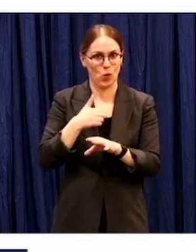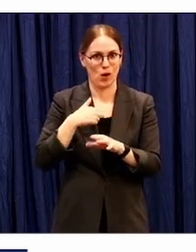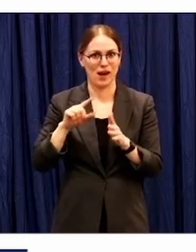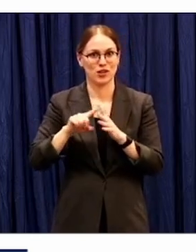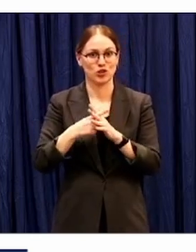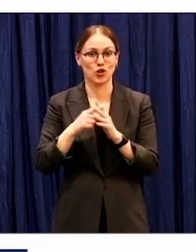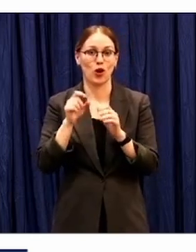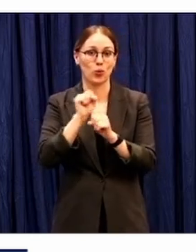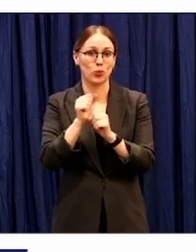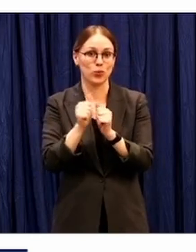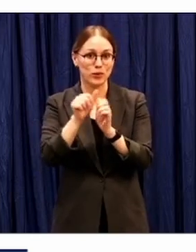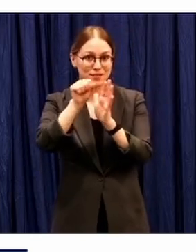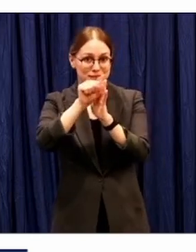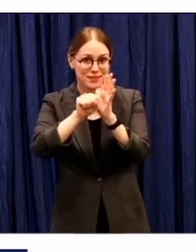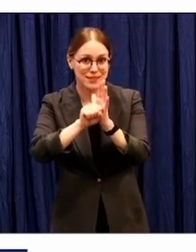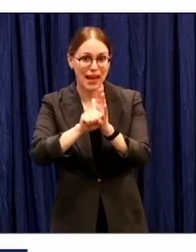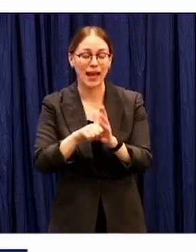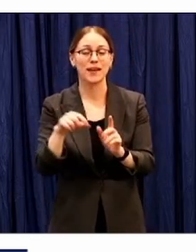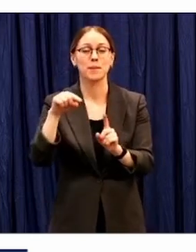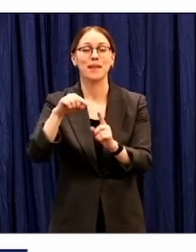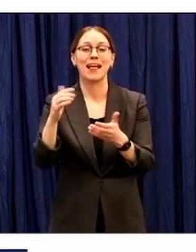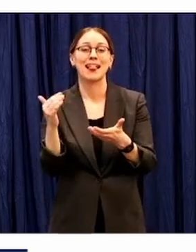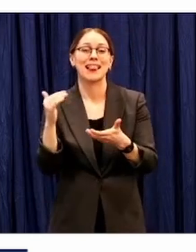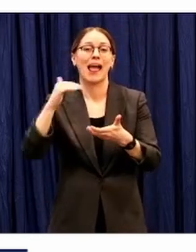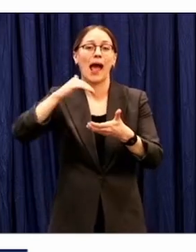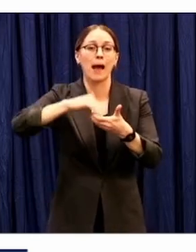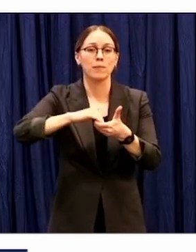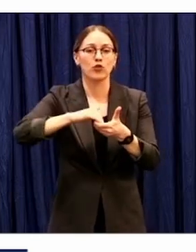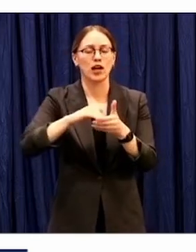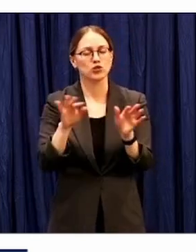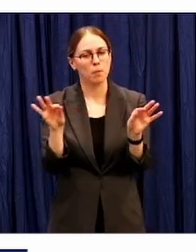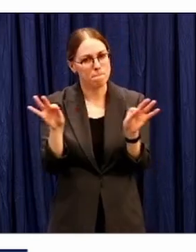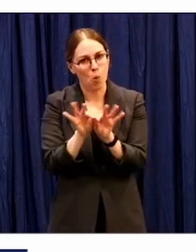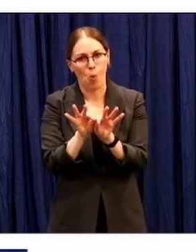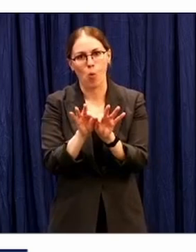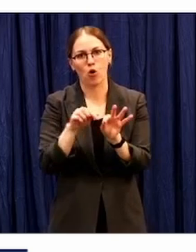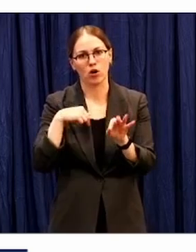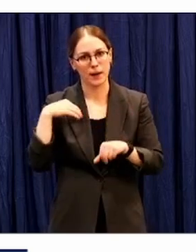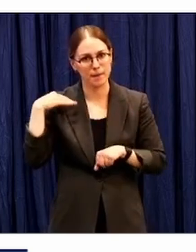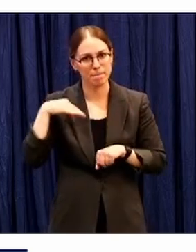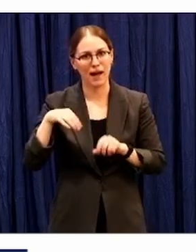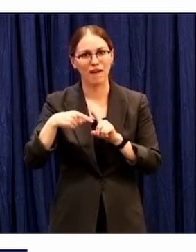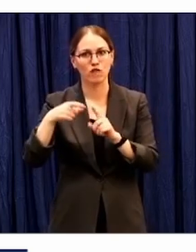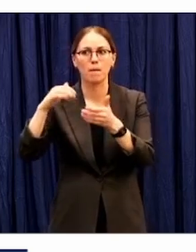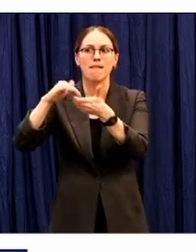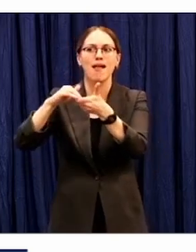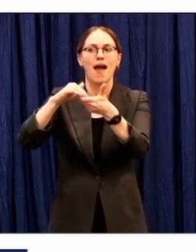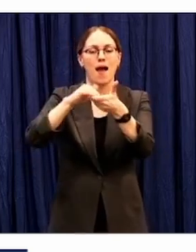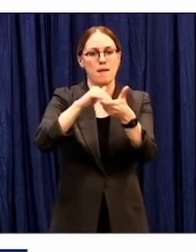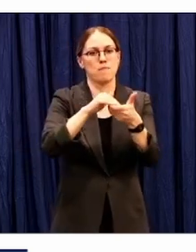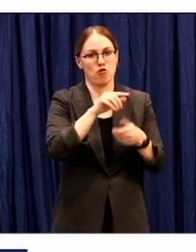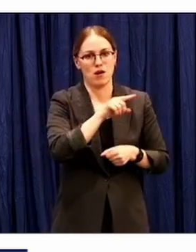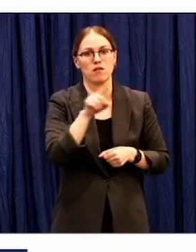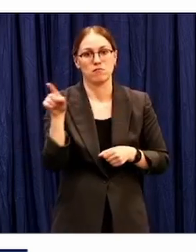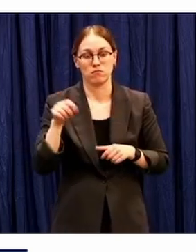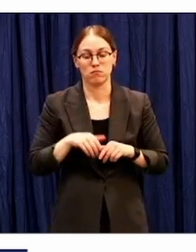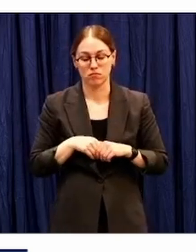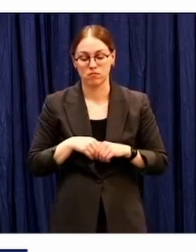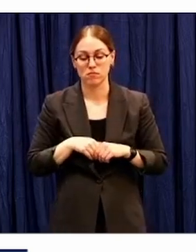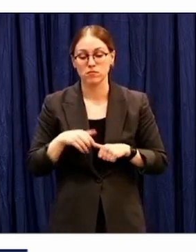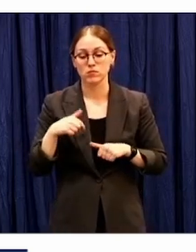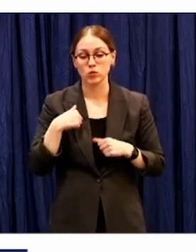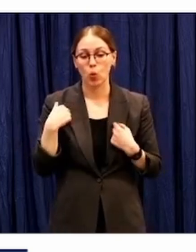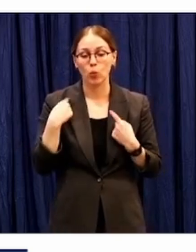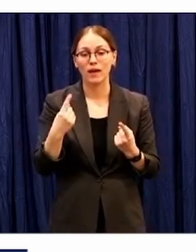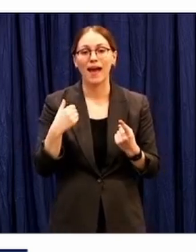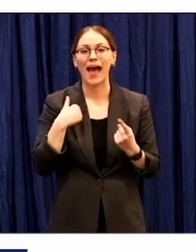So collaboration is one of the biggest areas where we've benefited from as we've been working on this initiative. So we've had